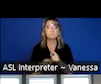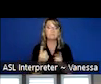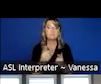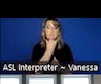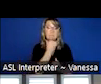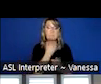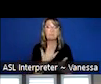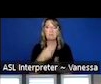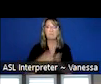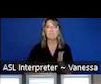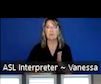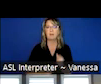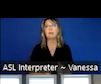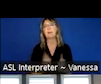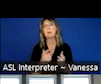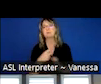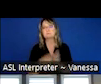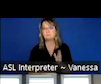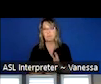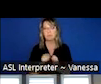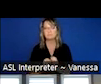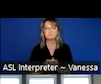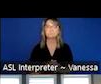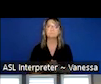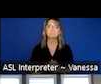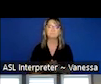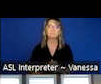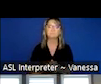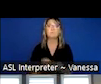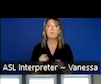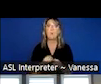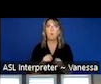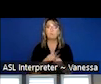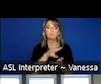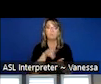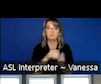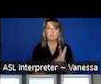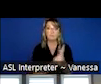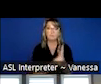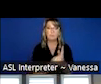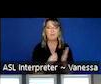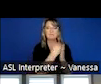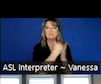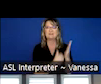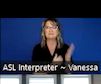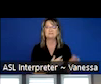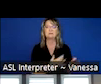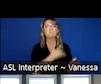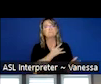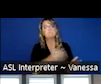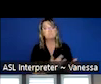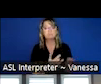how much were they fined, those sorts of things. And then we also have provided a list of the most common parity